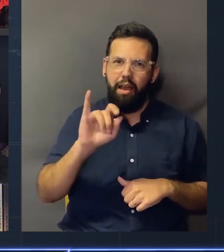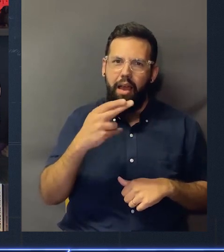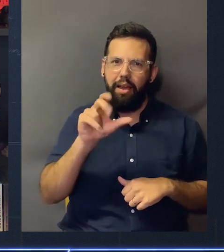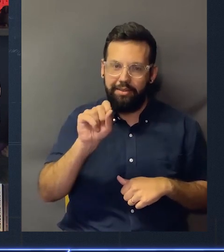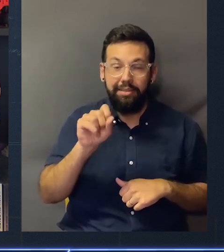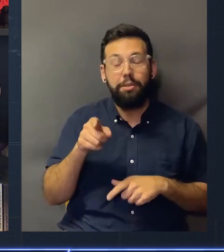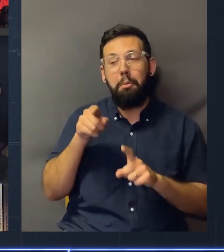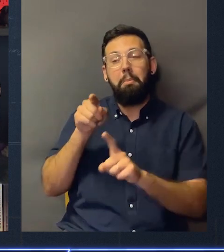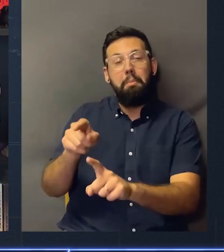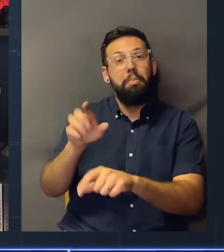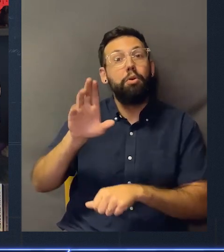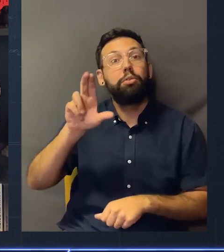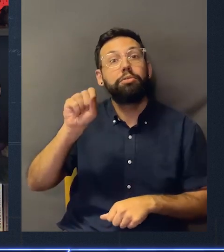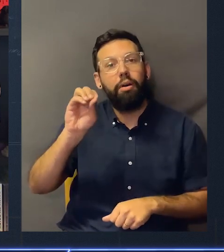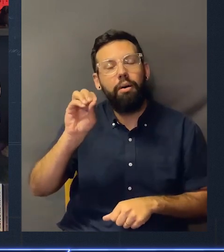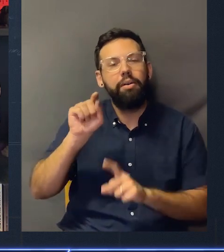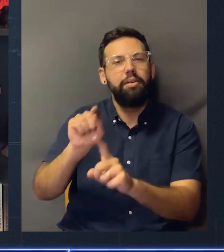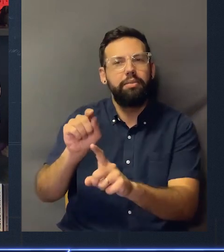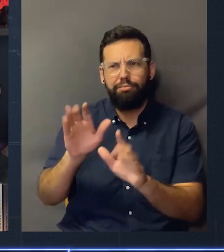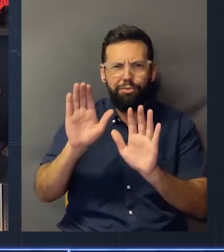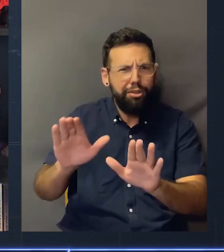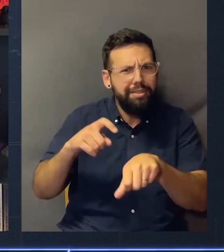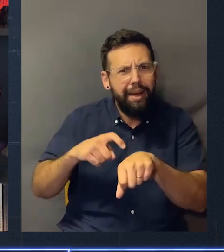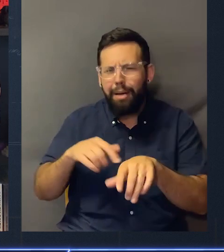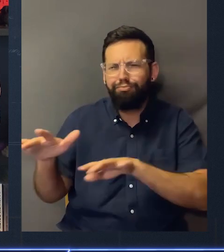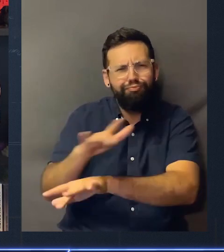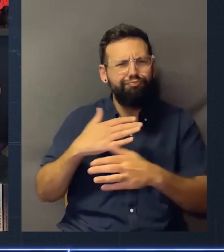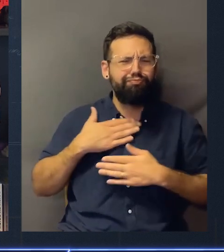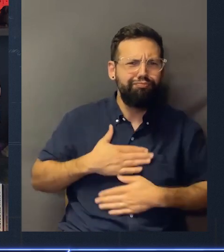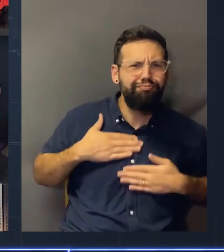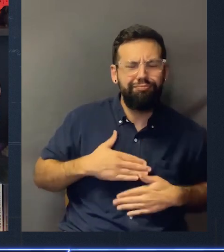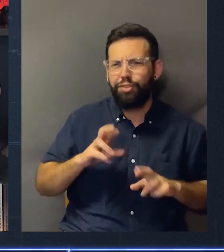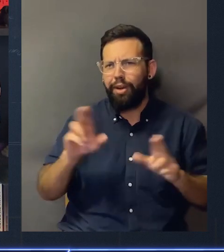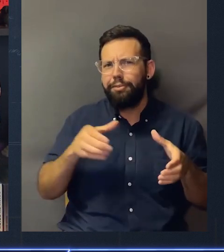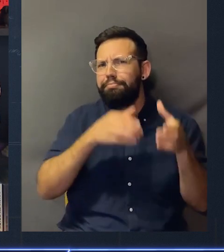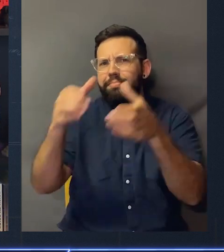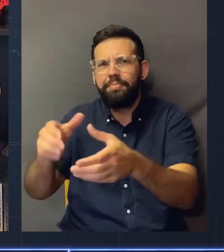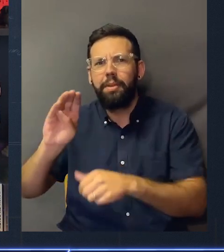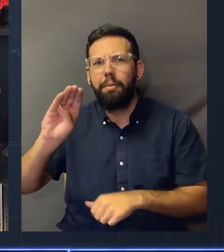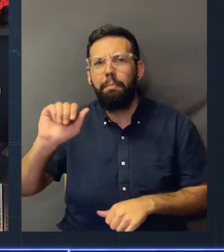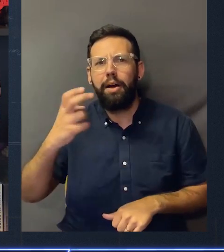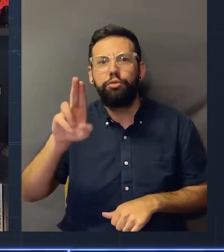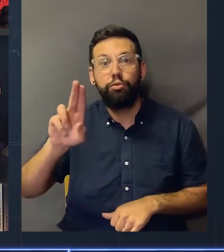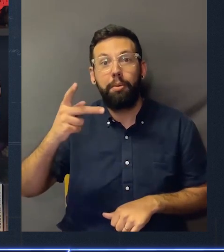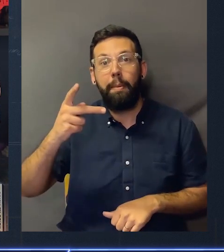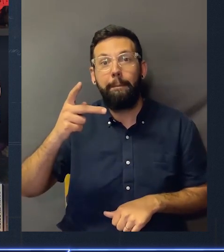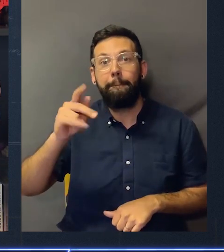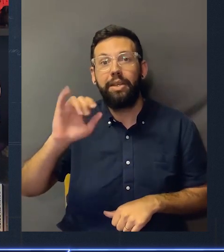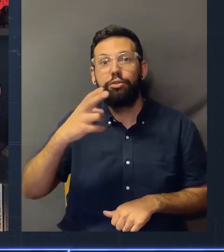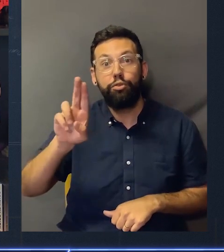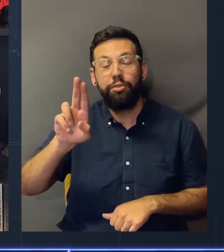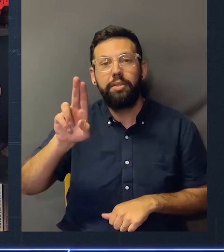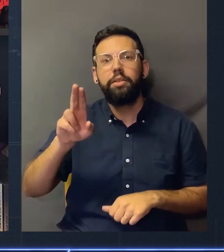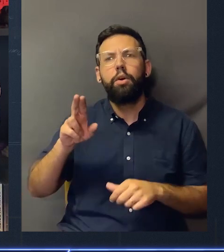we have a good time in Cusco and we're ready to head on to Machu Picchu. A little bit involved to get there. So after we've done our